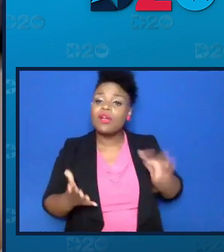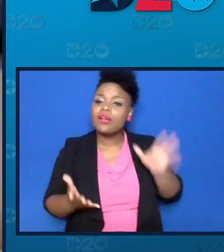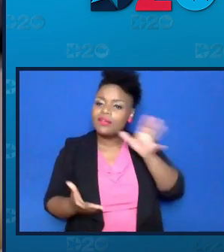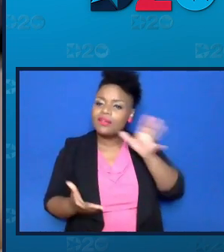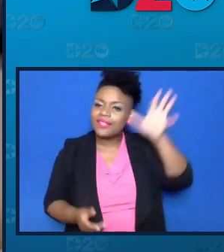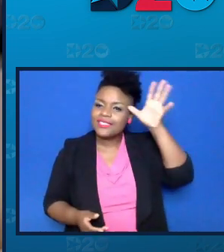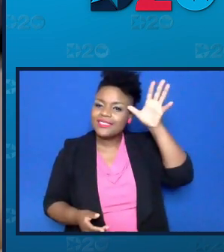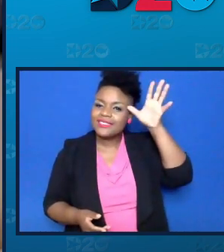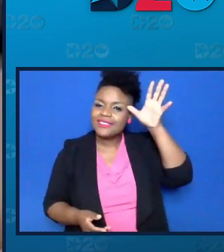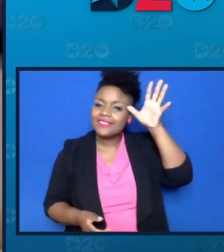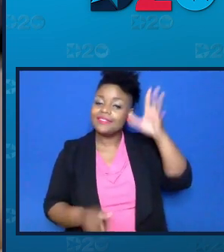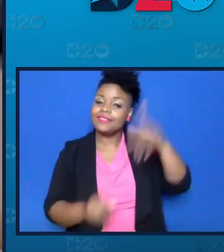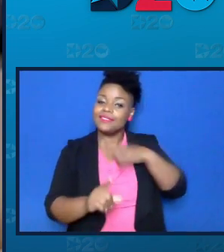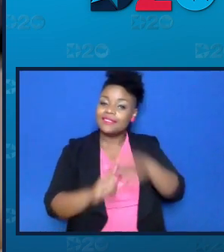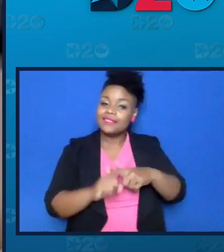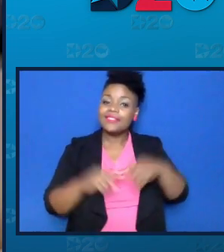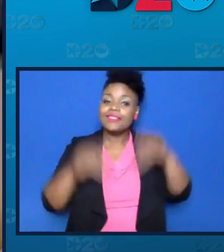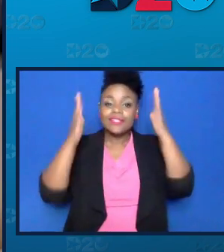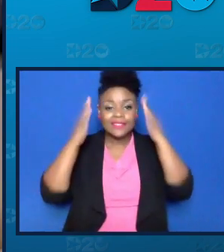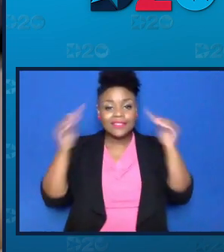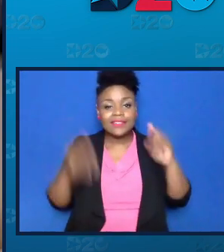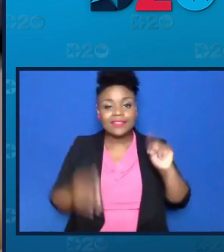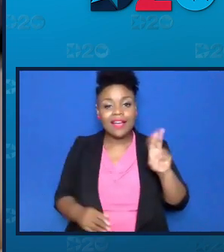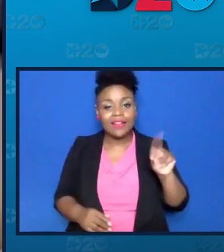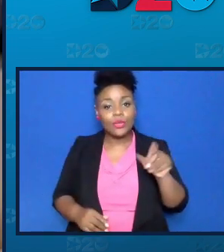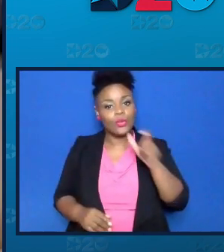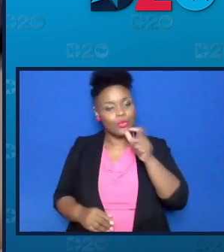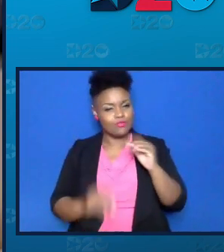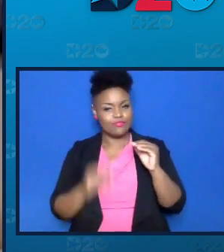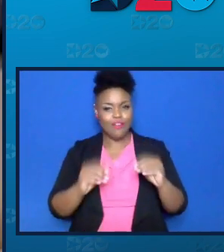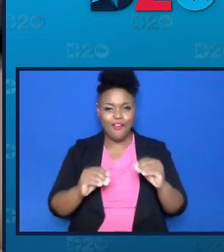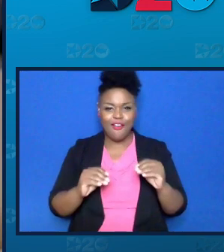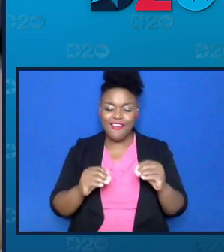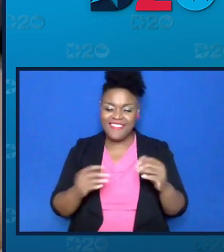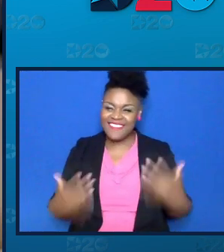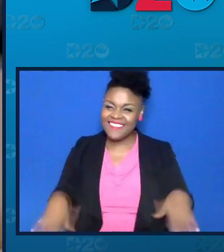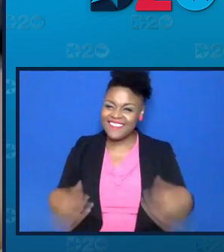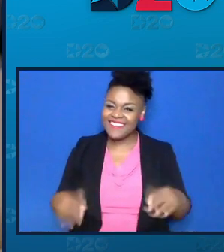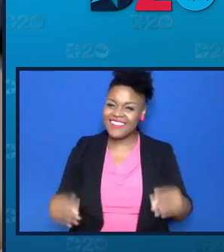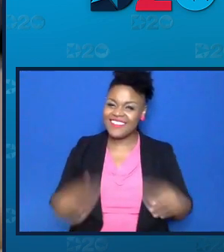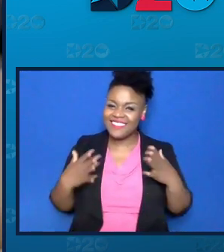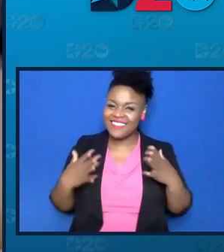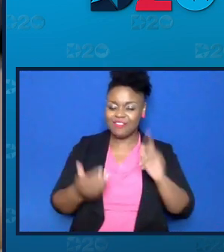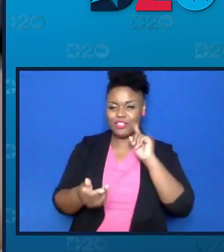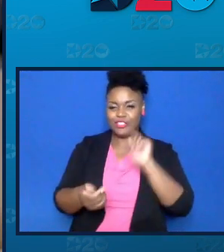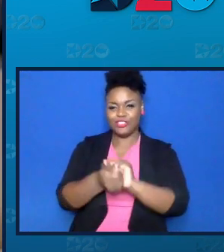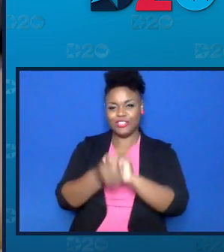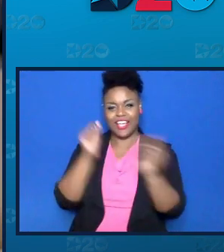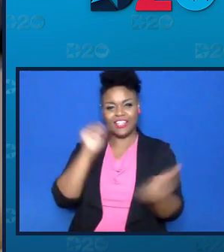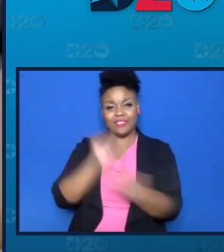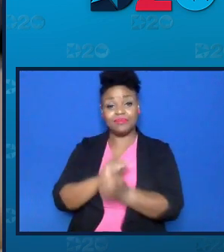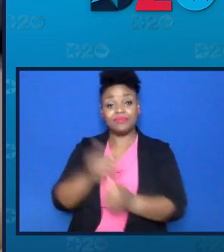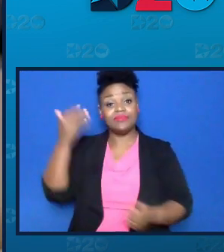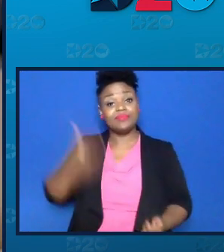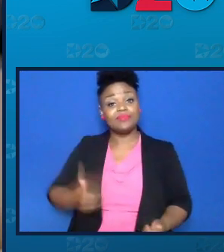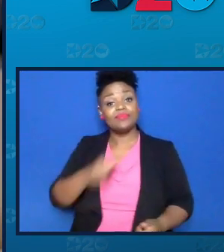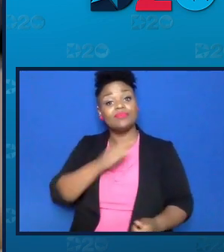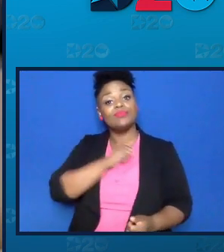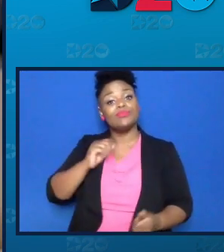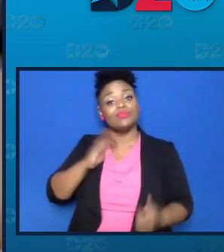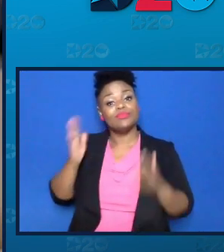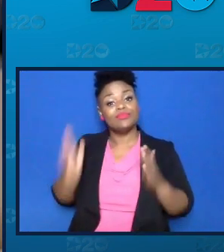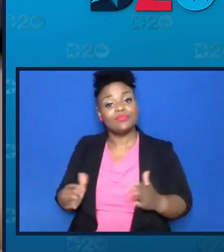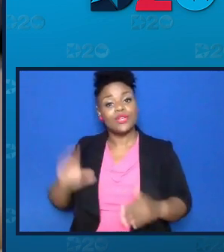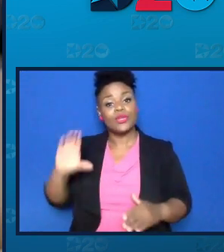in him a passion for justice. I'm Senator Chris Coons of Delaware, and I want to tell you about my friend Joe Biden. His faith is